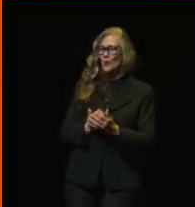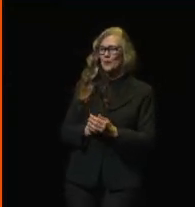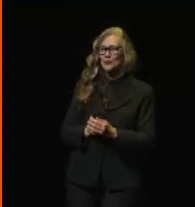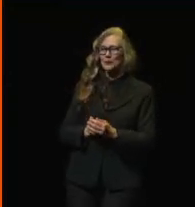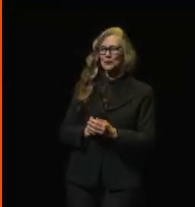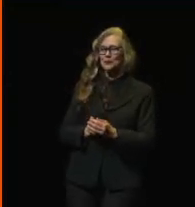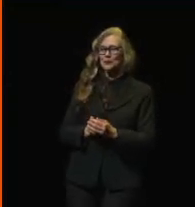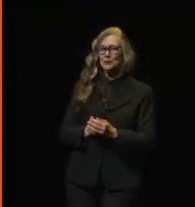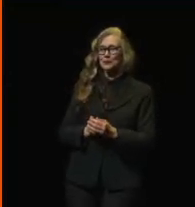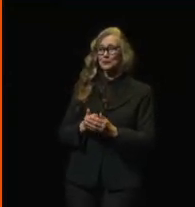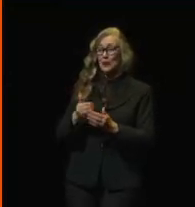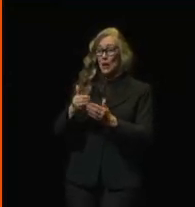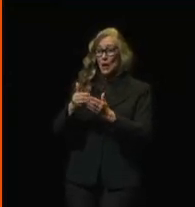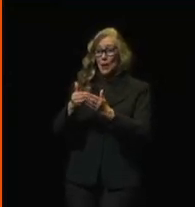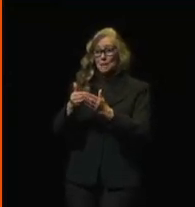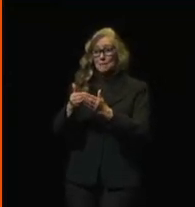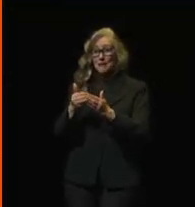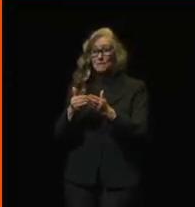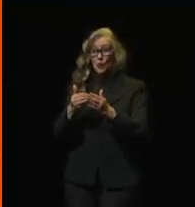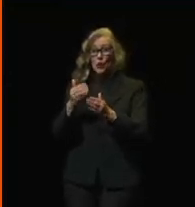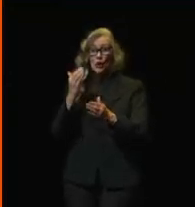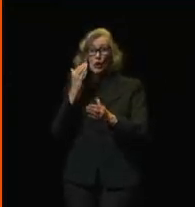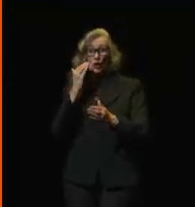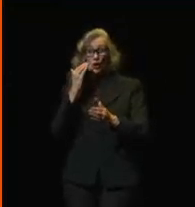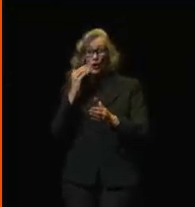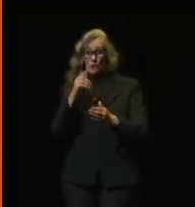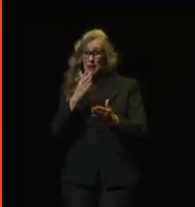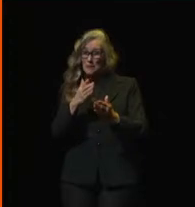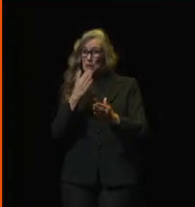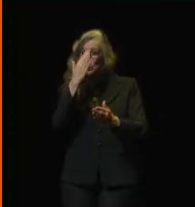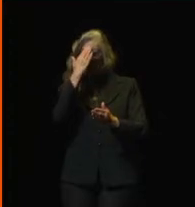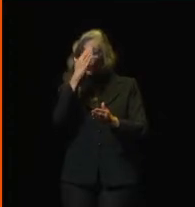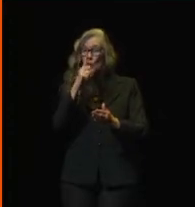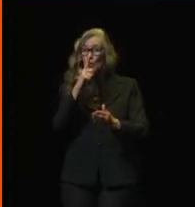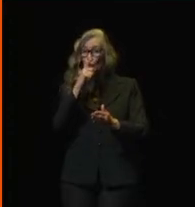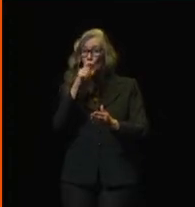probably before you became aware of him, was a notoriously